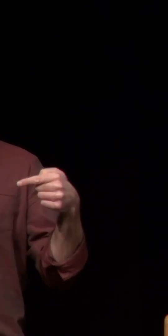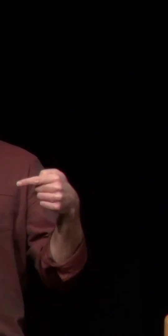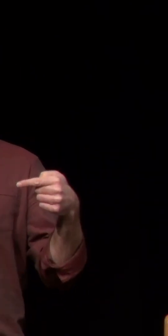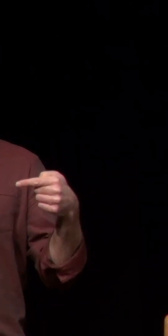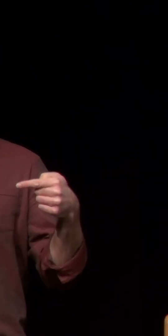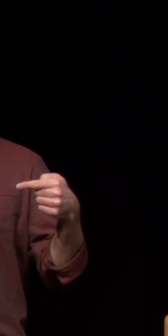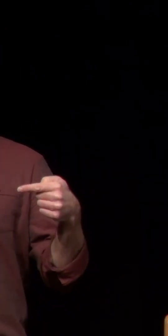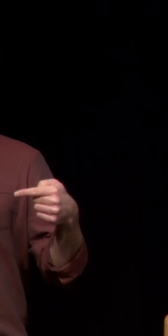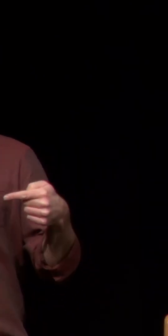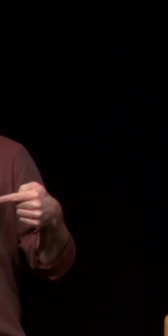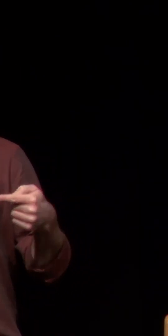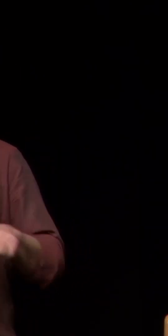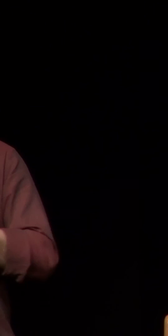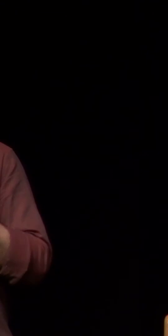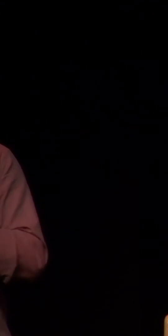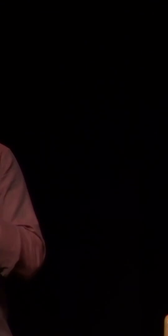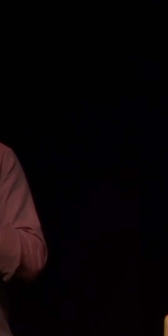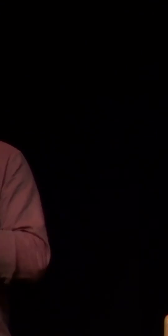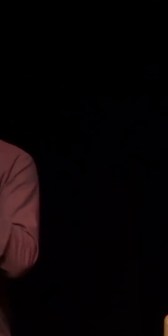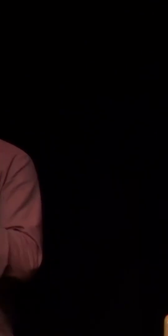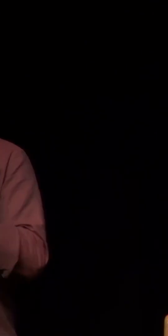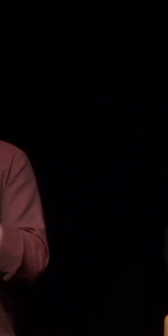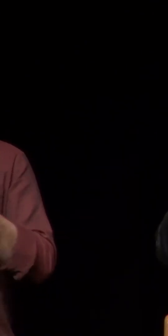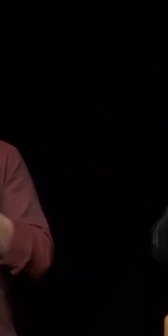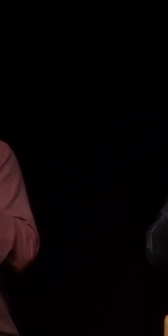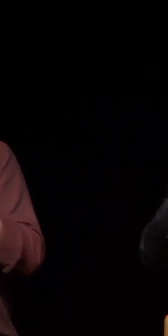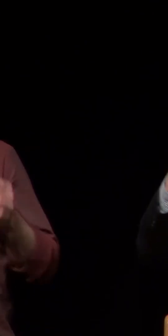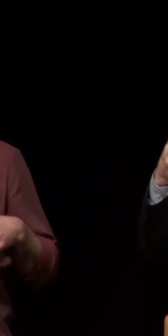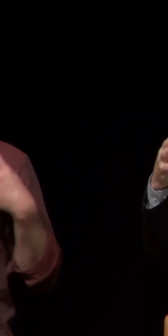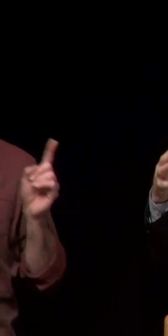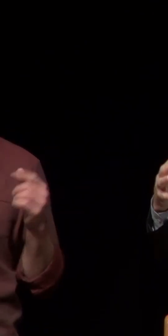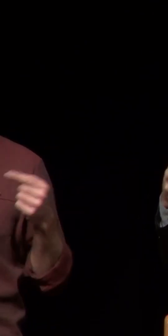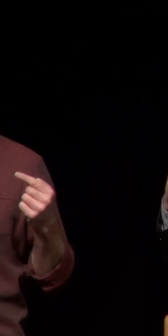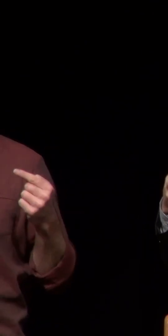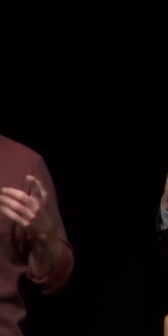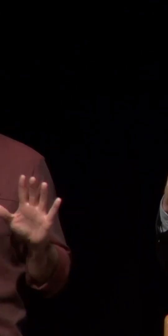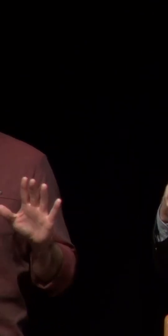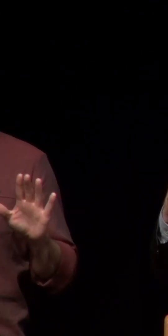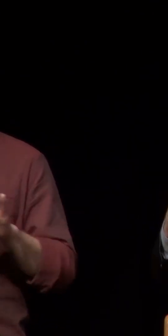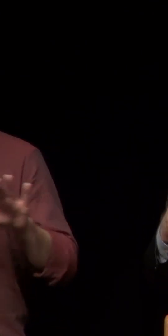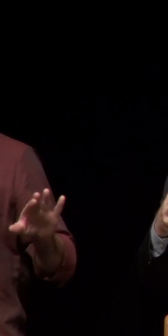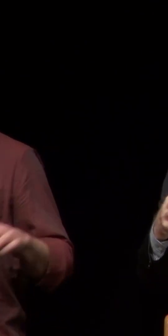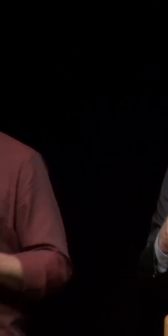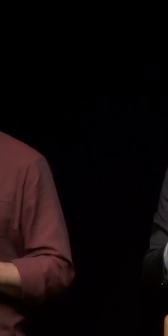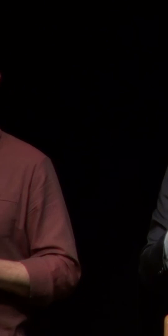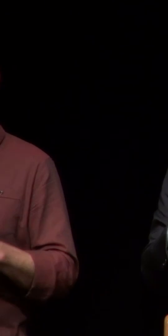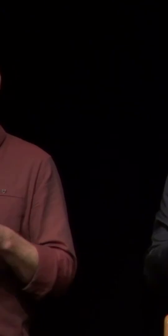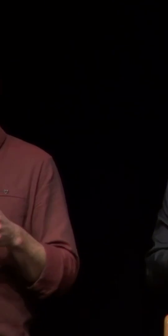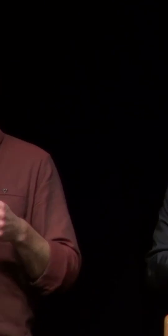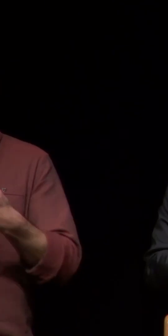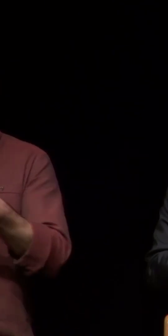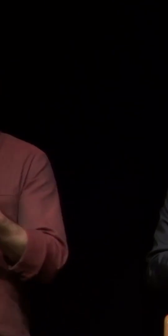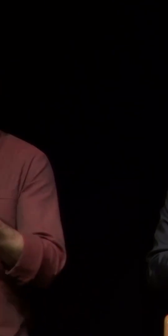breaks laws nationally and internationally. So we need to use the convention. I think we need to use the new national legislation.